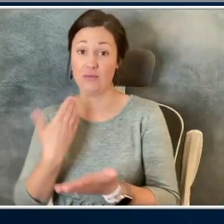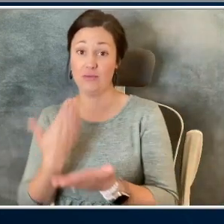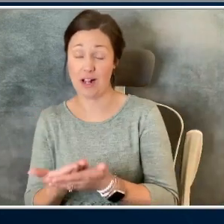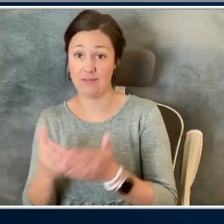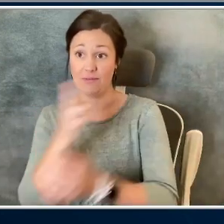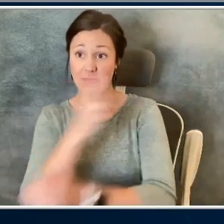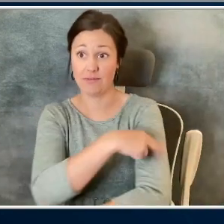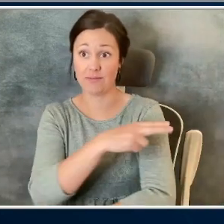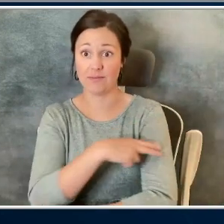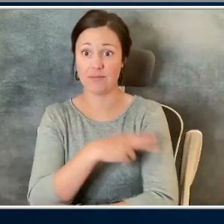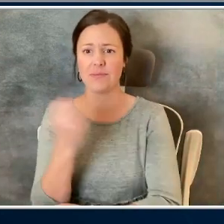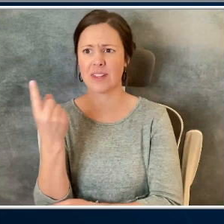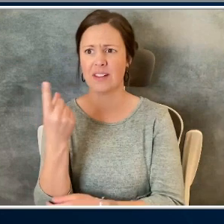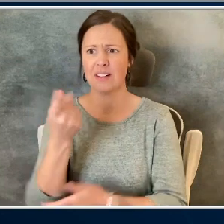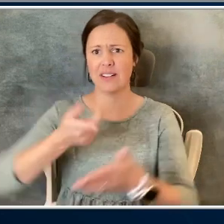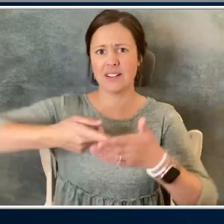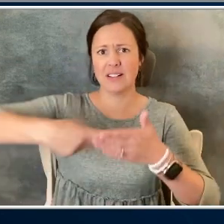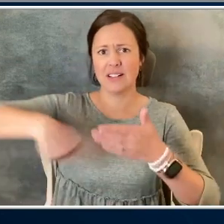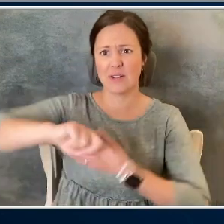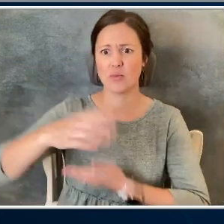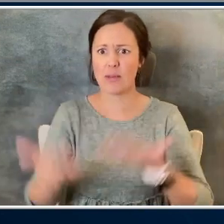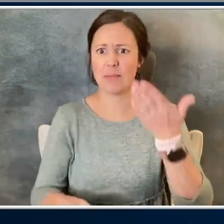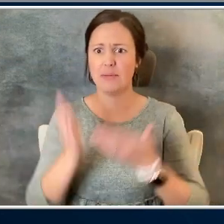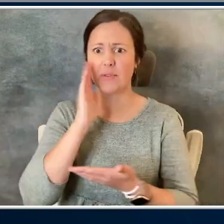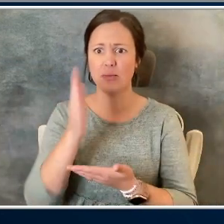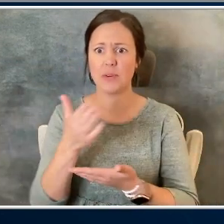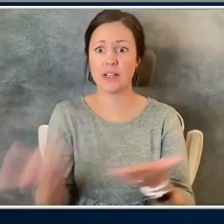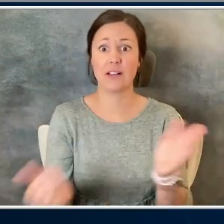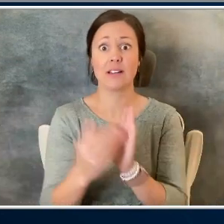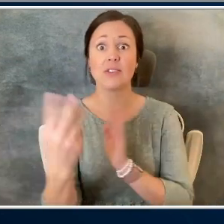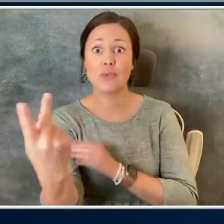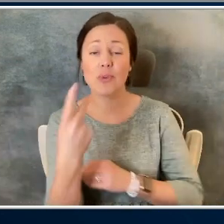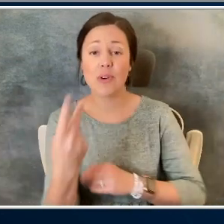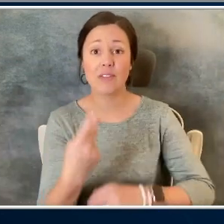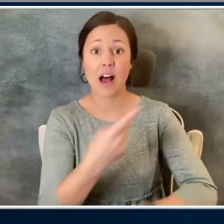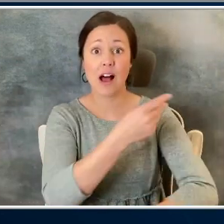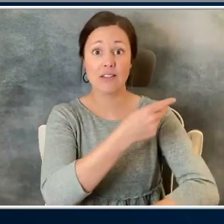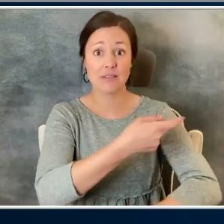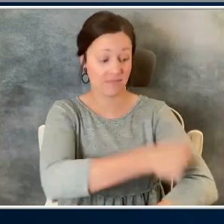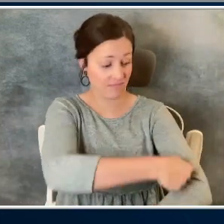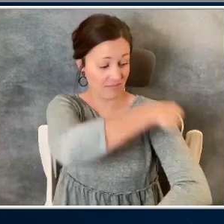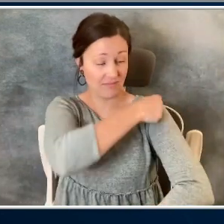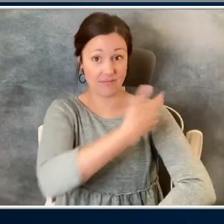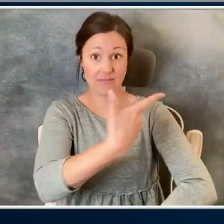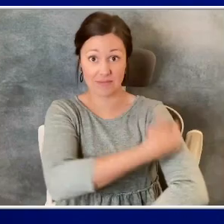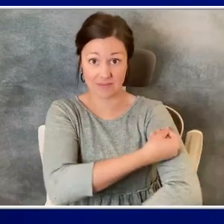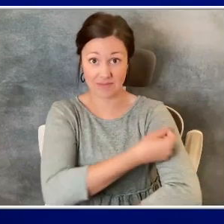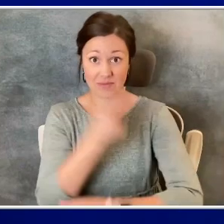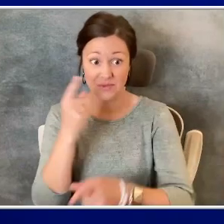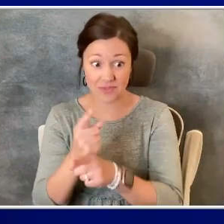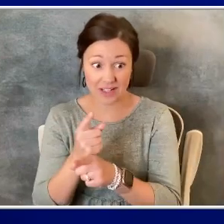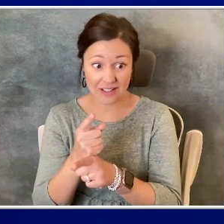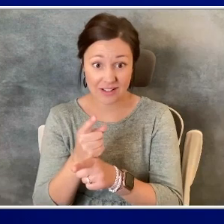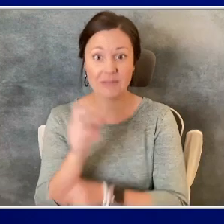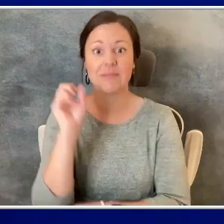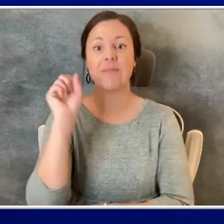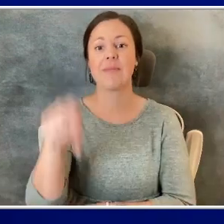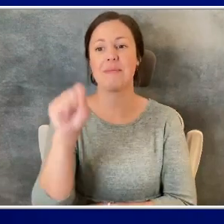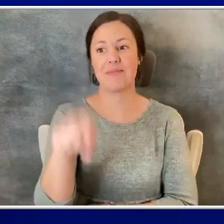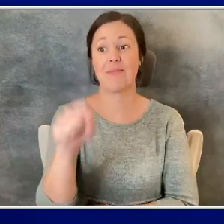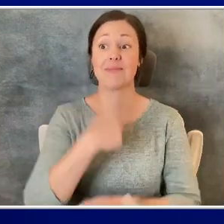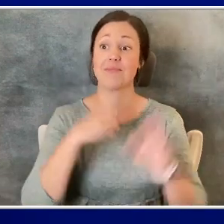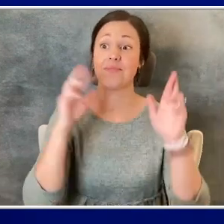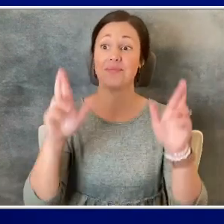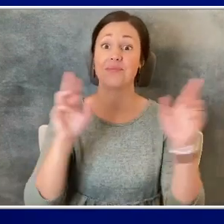an unveiling once again right on this program. Is that what you understand too? Yeah, I hope so. I was ready for it this week, but certainly next week, and I